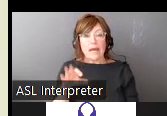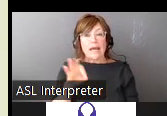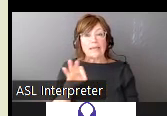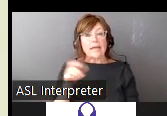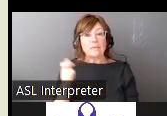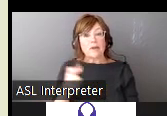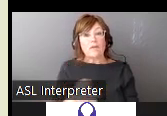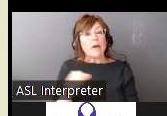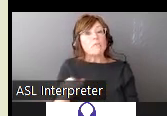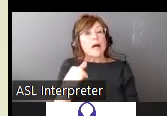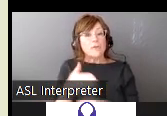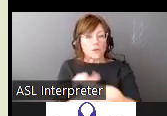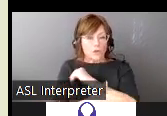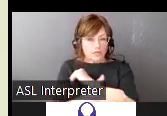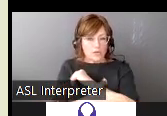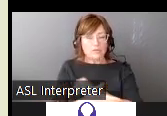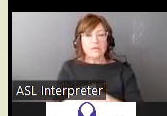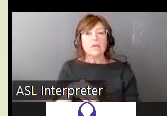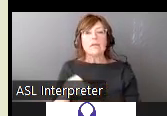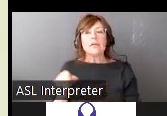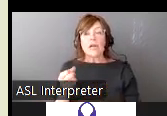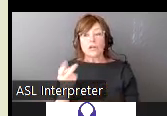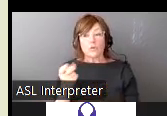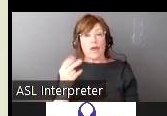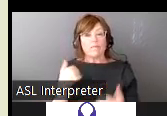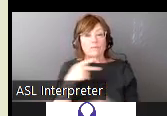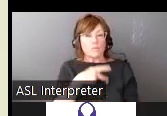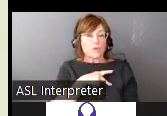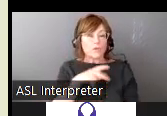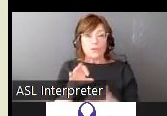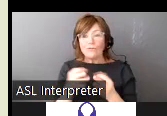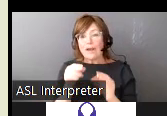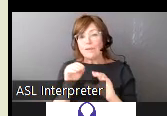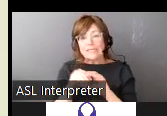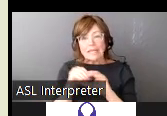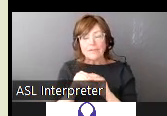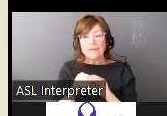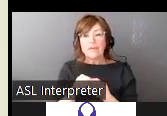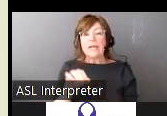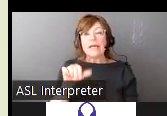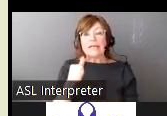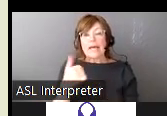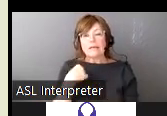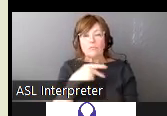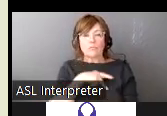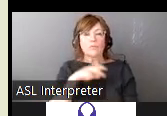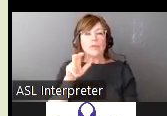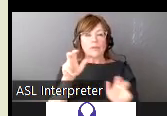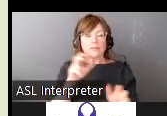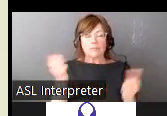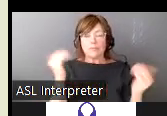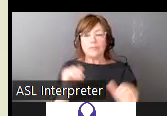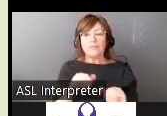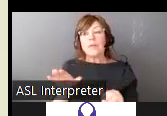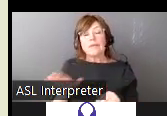countries, 12 had personal or family savings, 10 had personal investments. As for proficiency